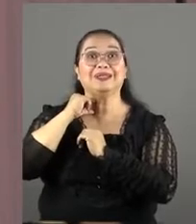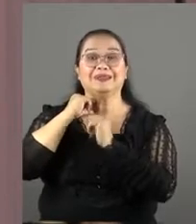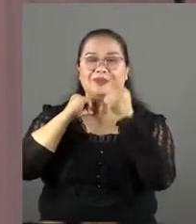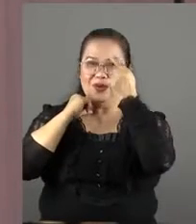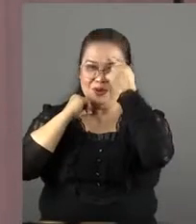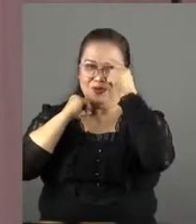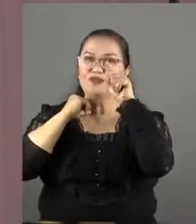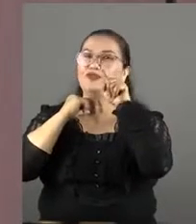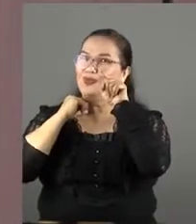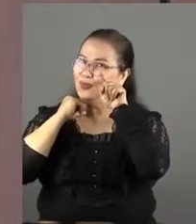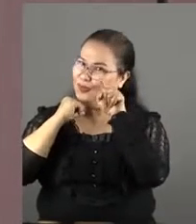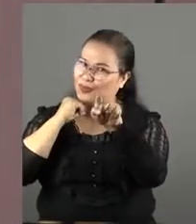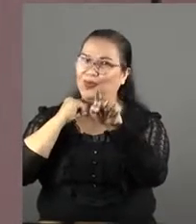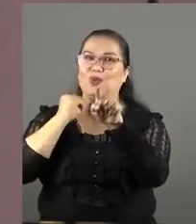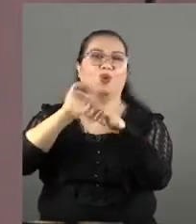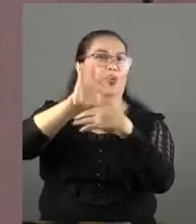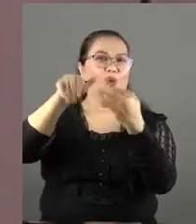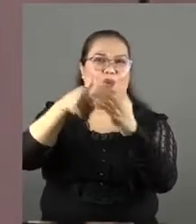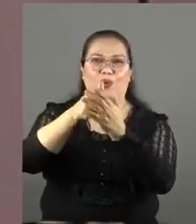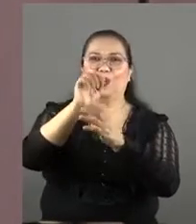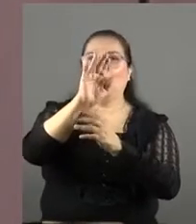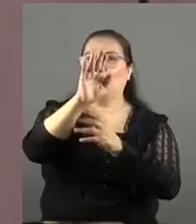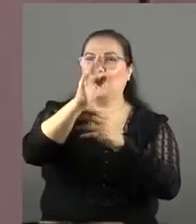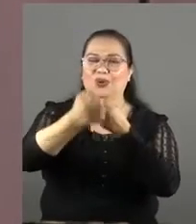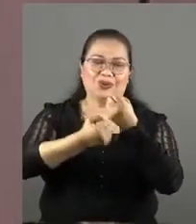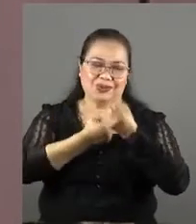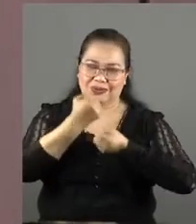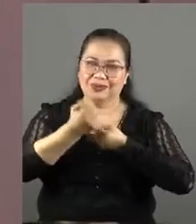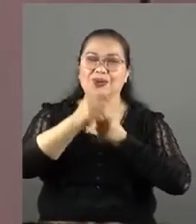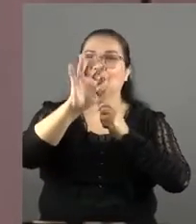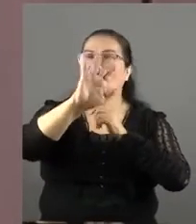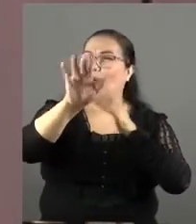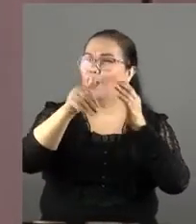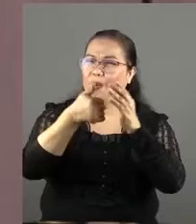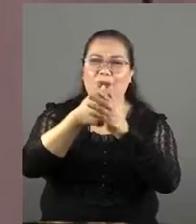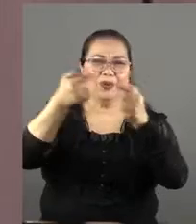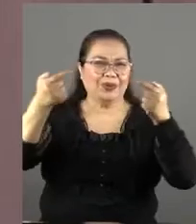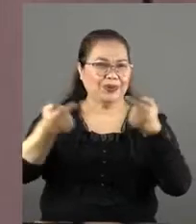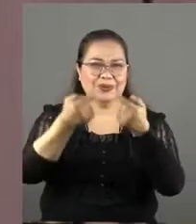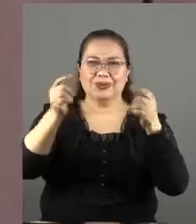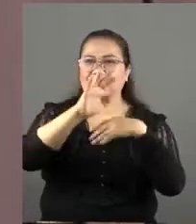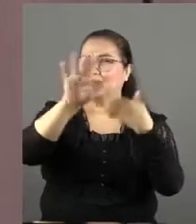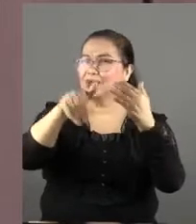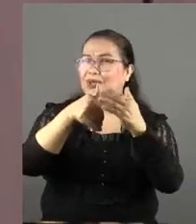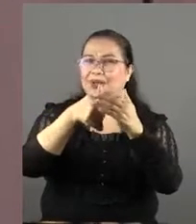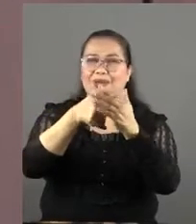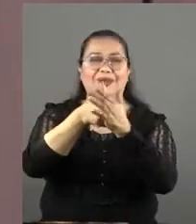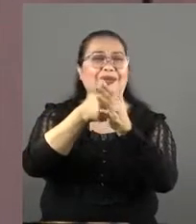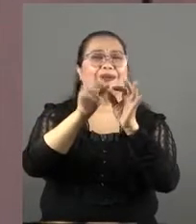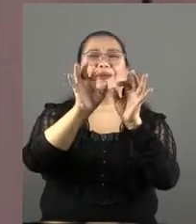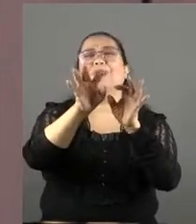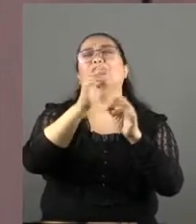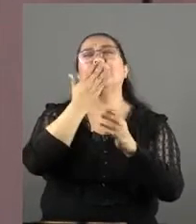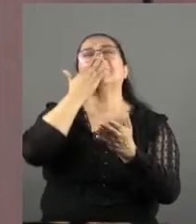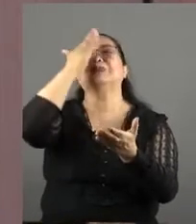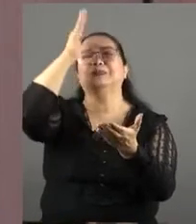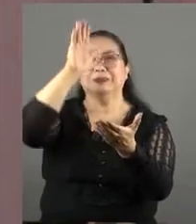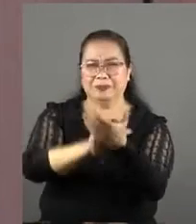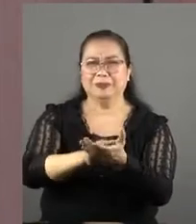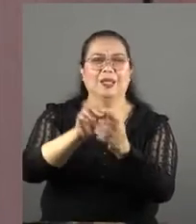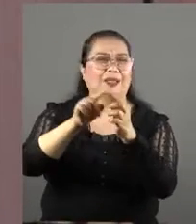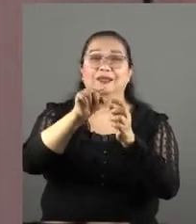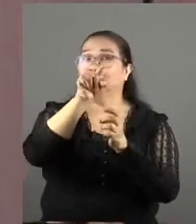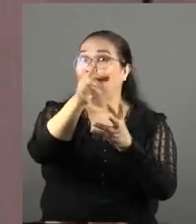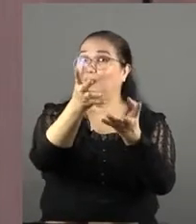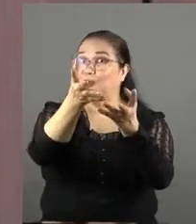you. With all your struggles, with all your sins, in all your unworthiness, this is for you. I want you